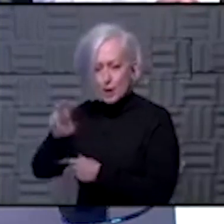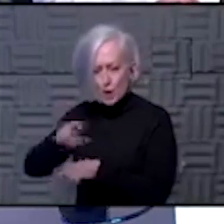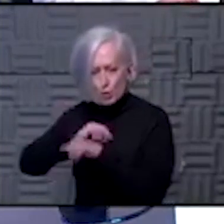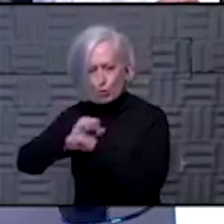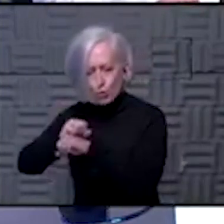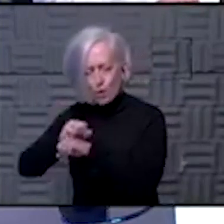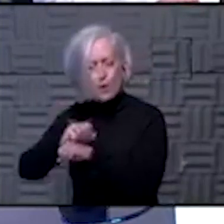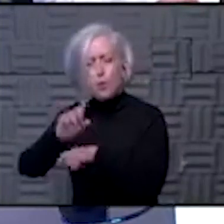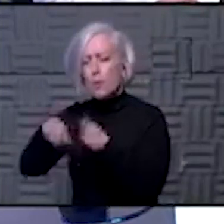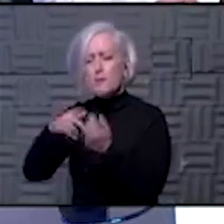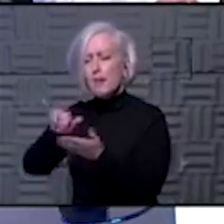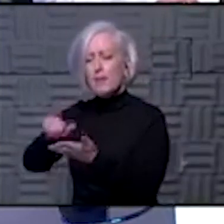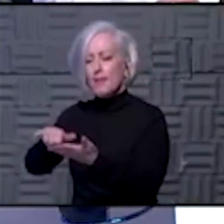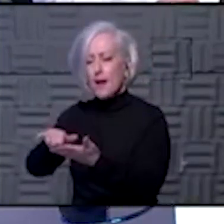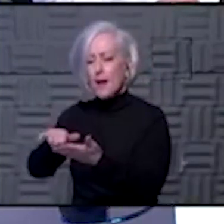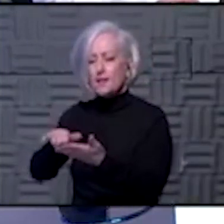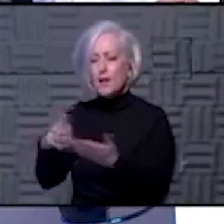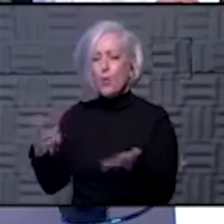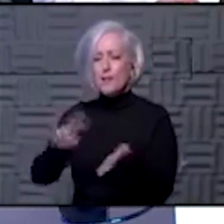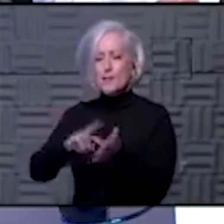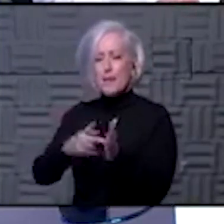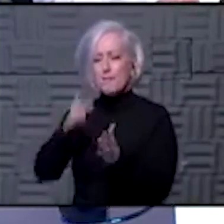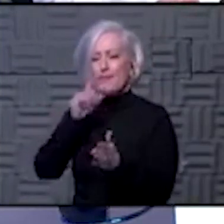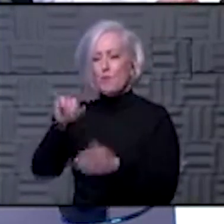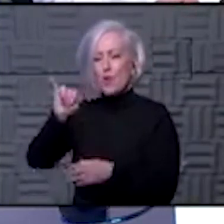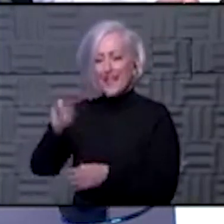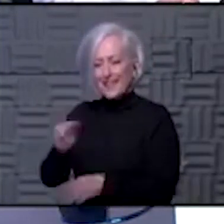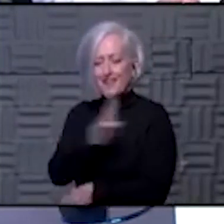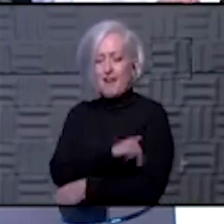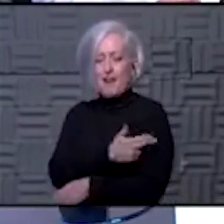but also what it meant for our in-hospital